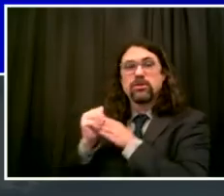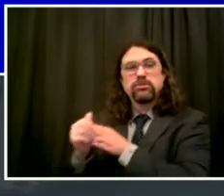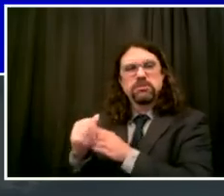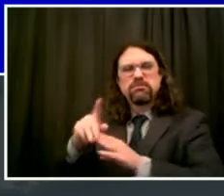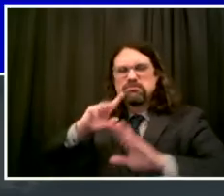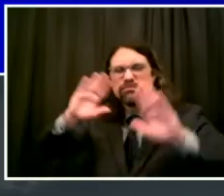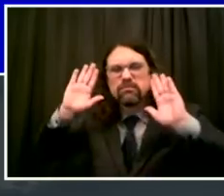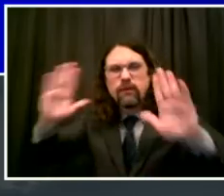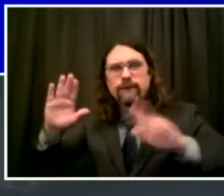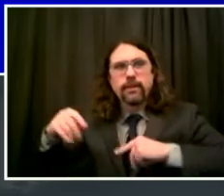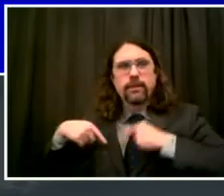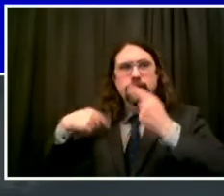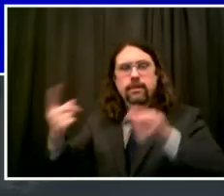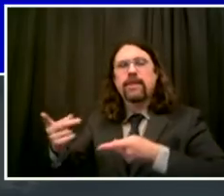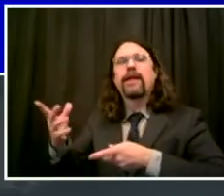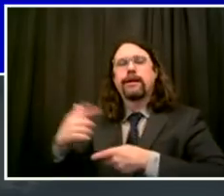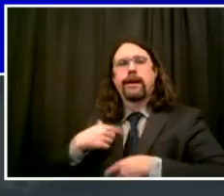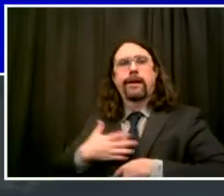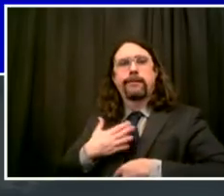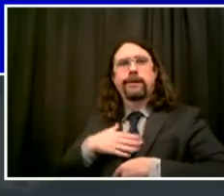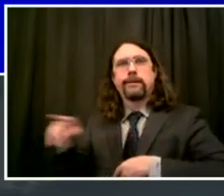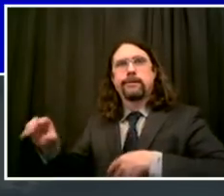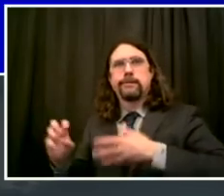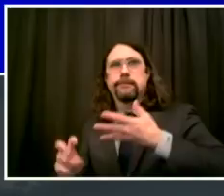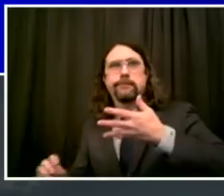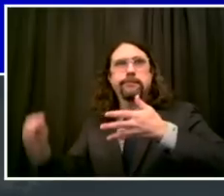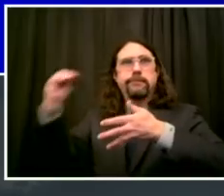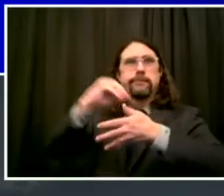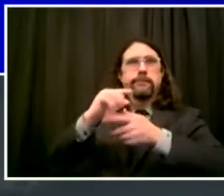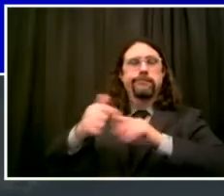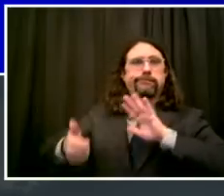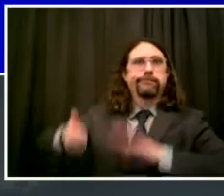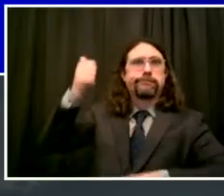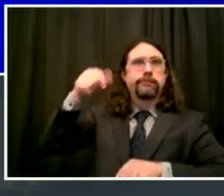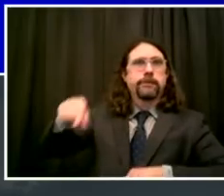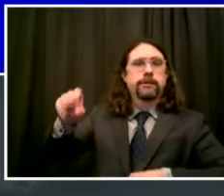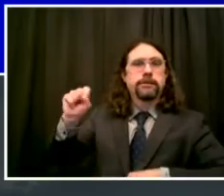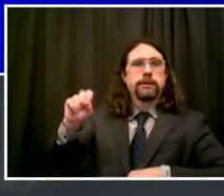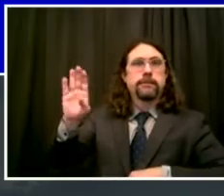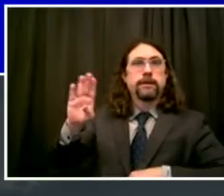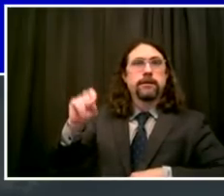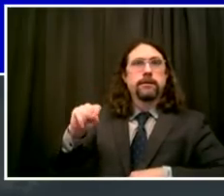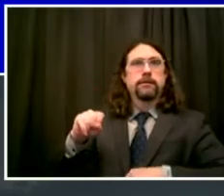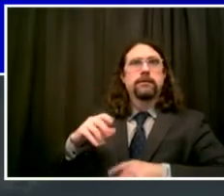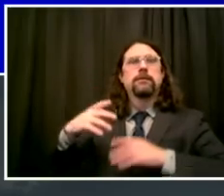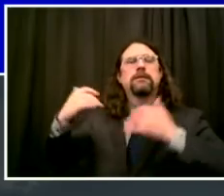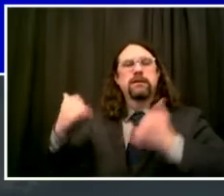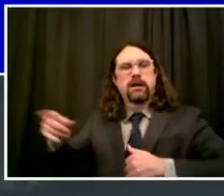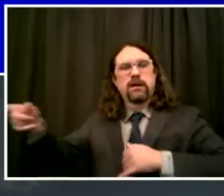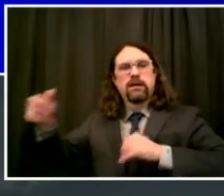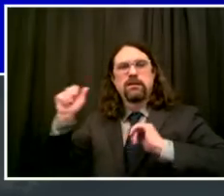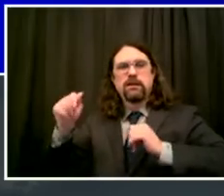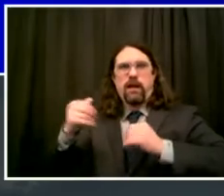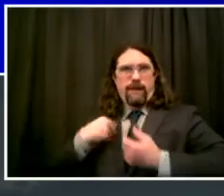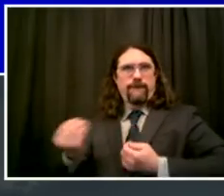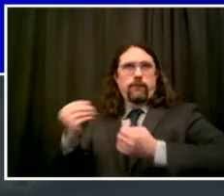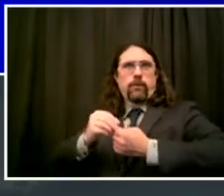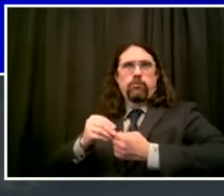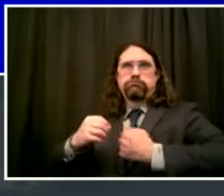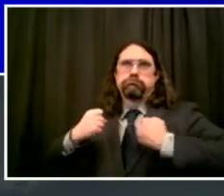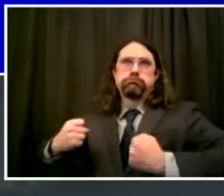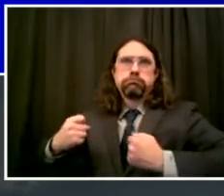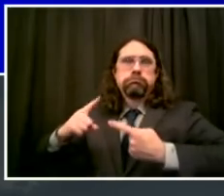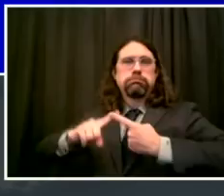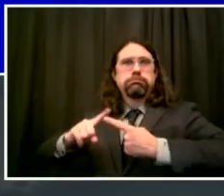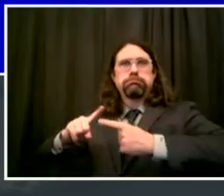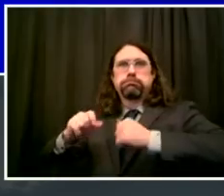way that that agency can help small businesses in this recovery. All the ways that we have to simplify what small